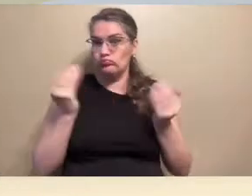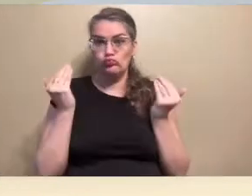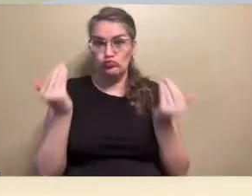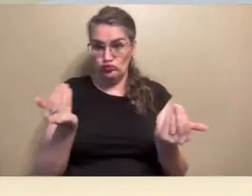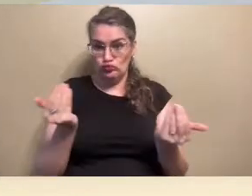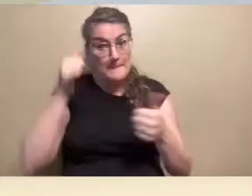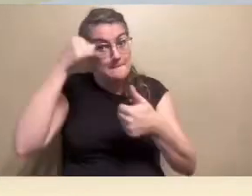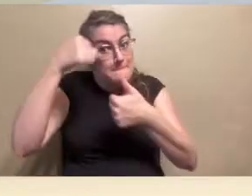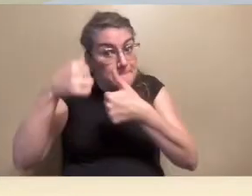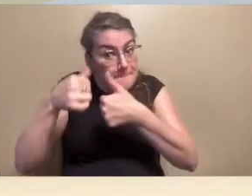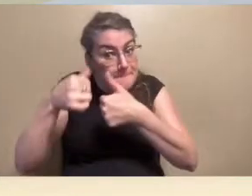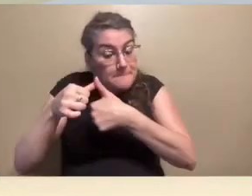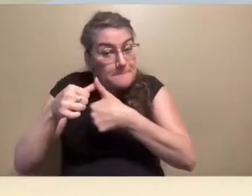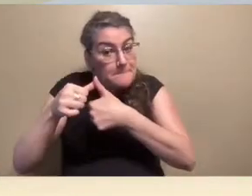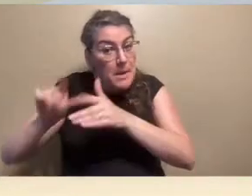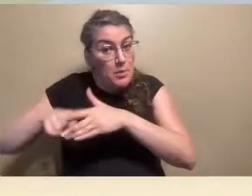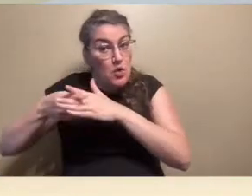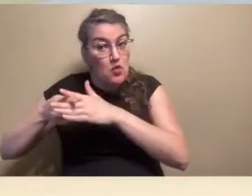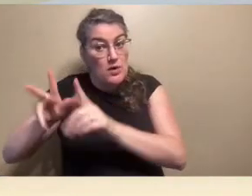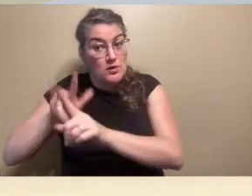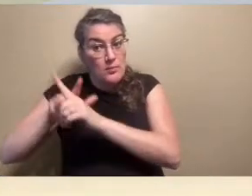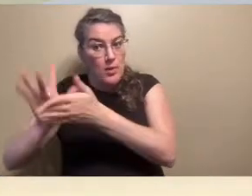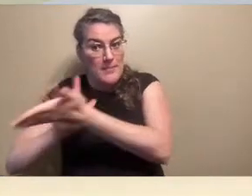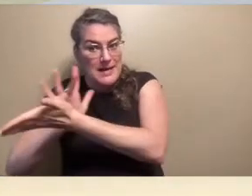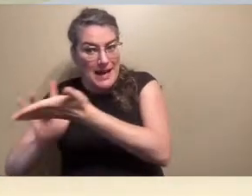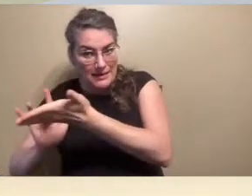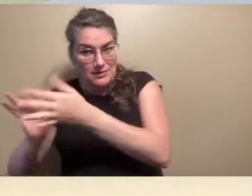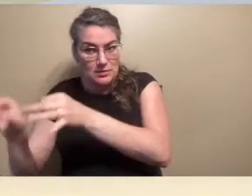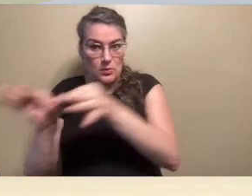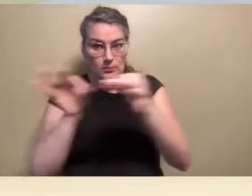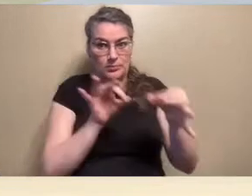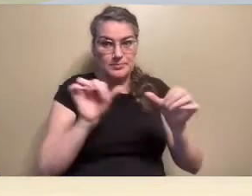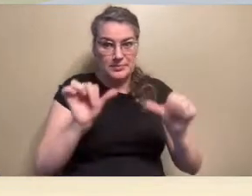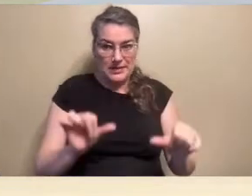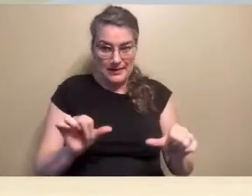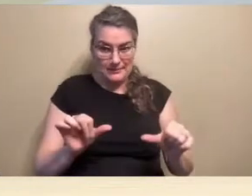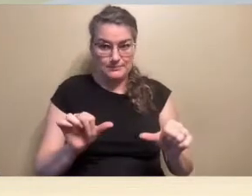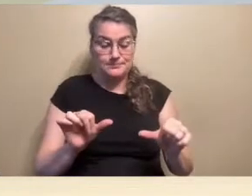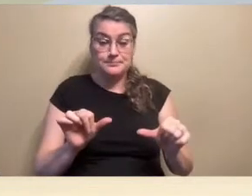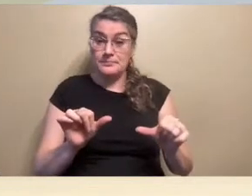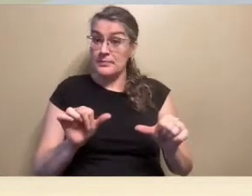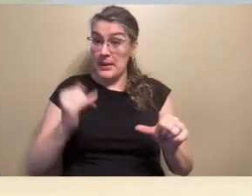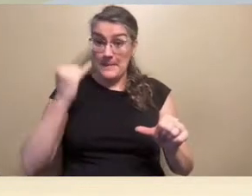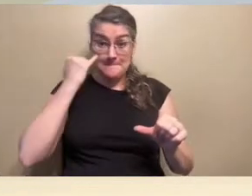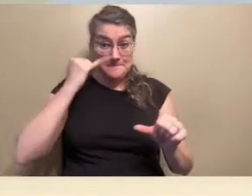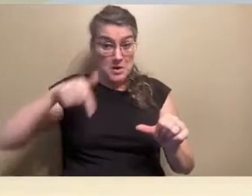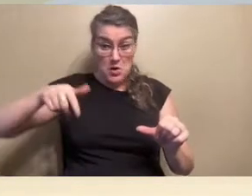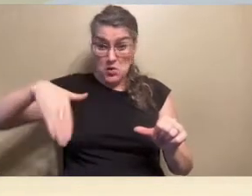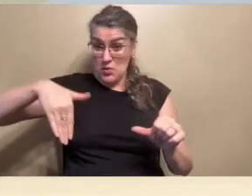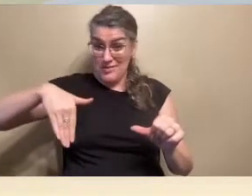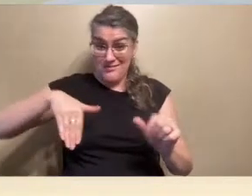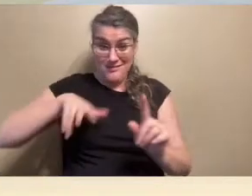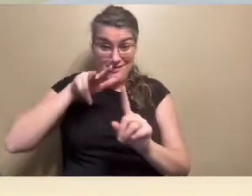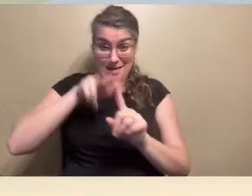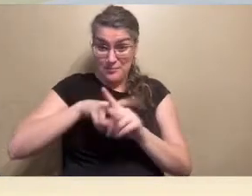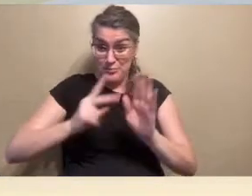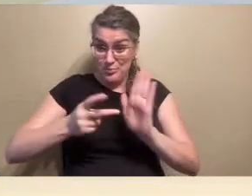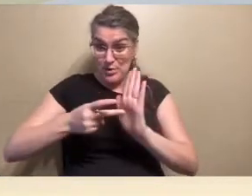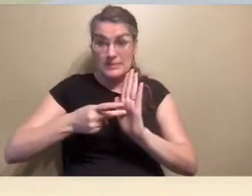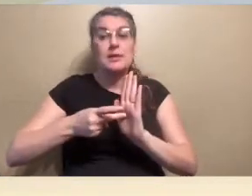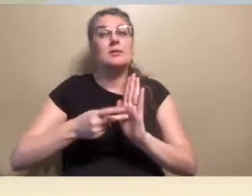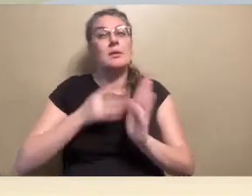the original appointment. If you do not have a second dose appointment, book at one of the Health PEI clinics, either online or by